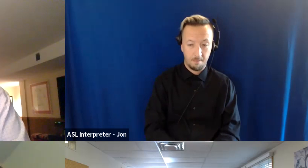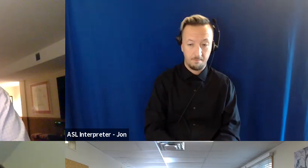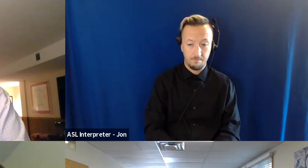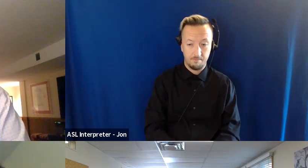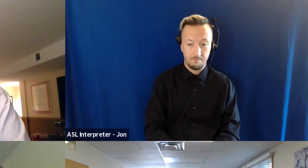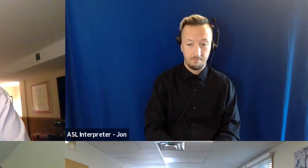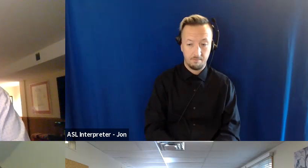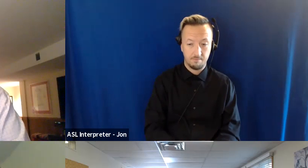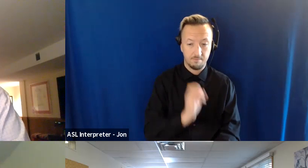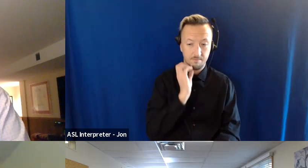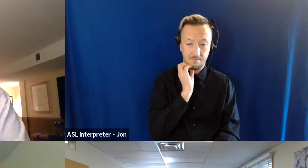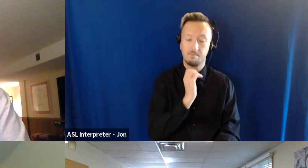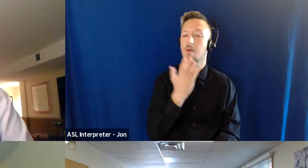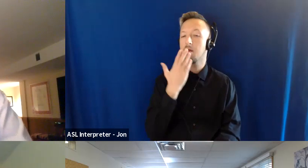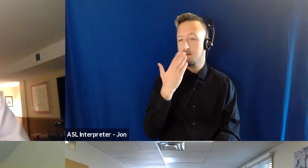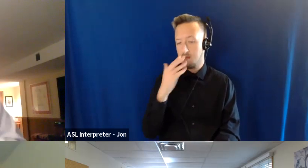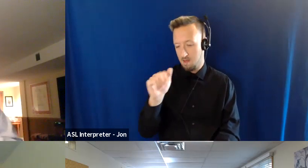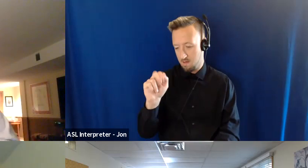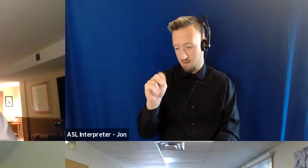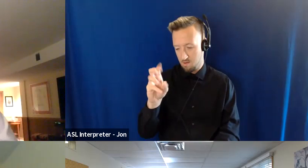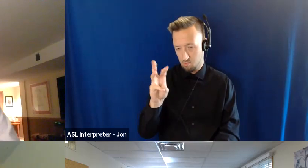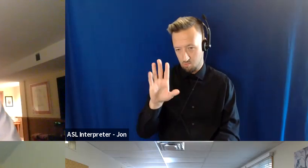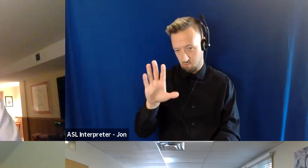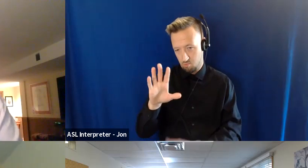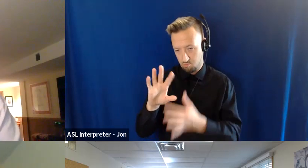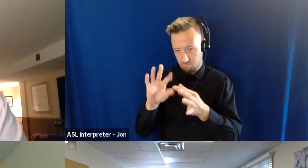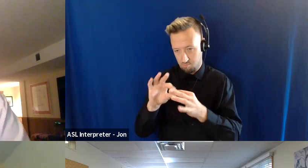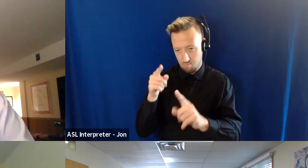Good point, Andrew. Thanks very much for that perspective.